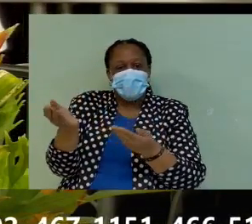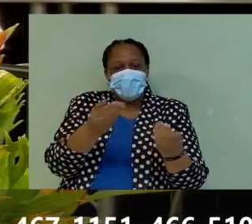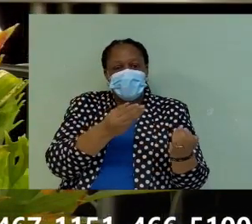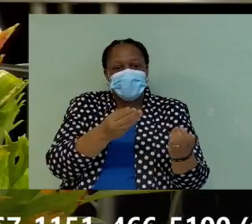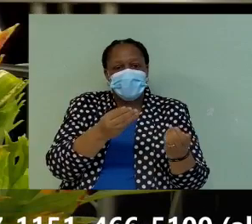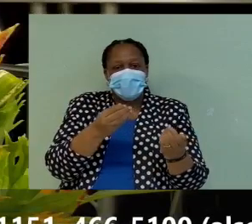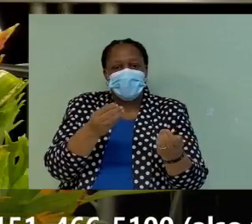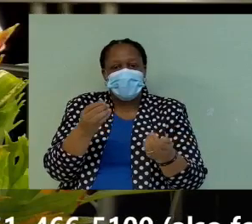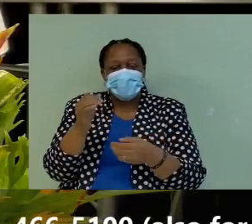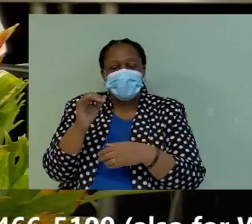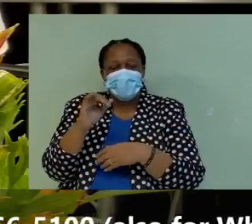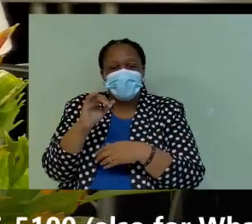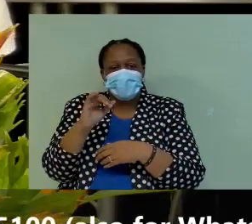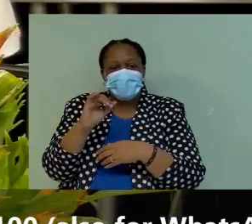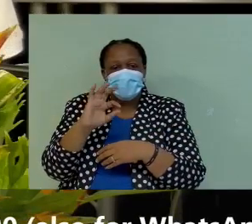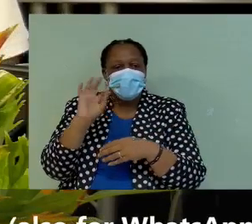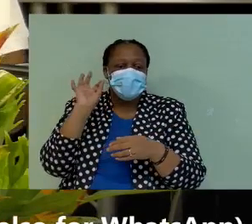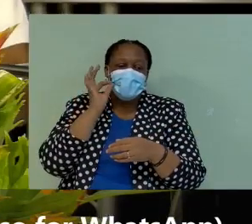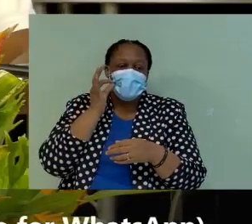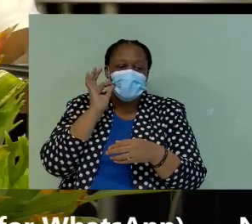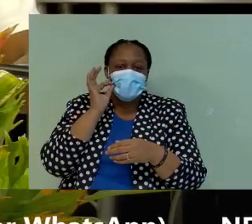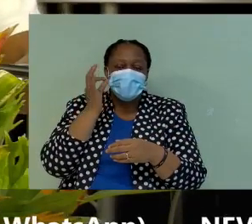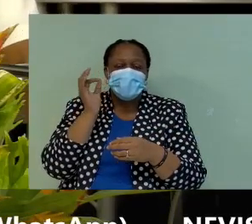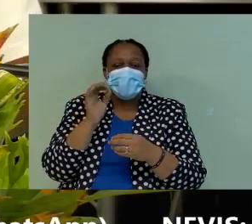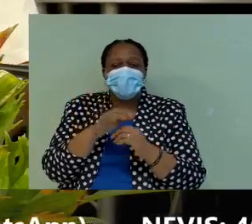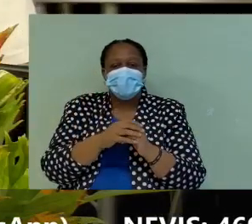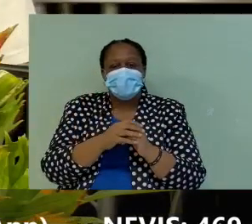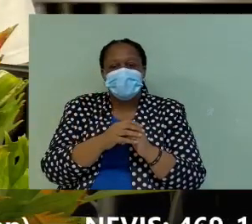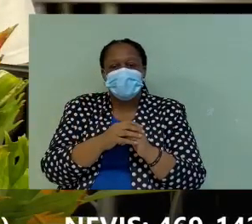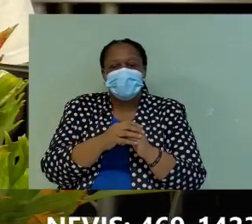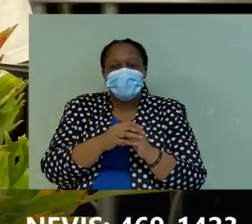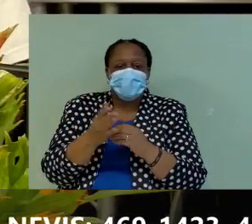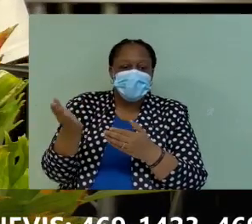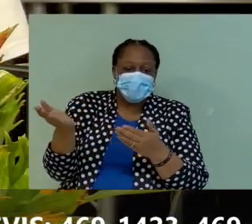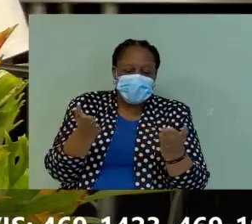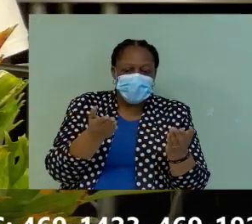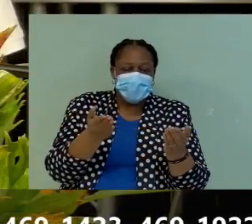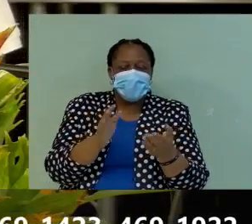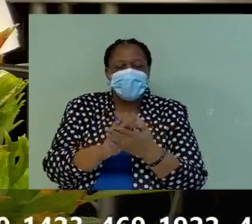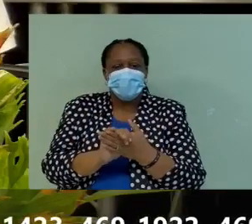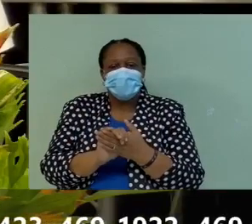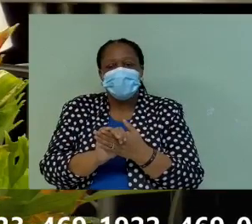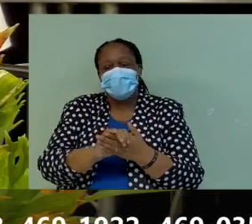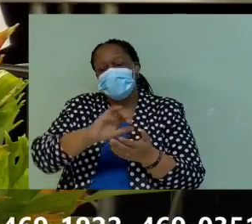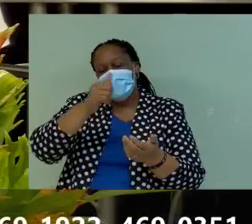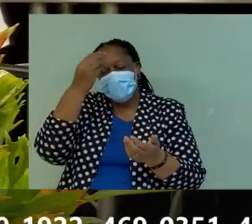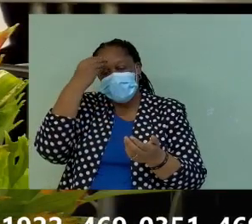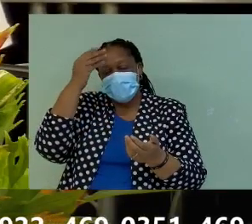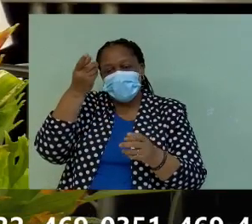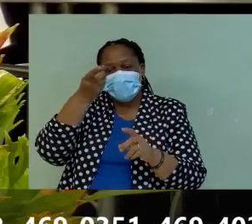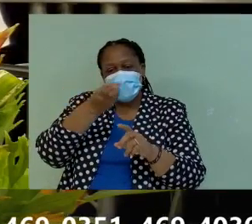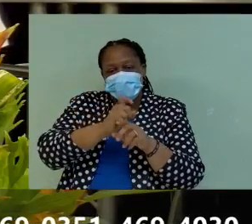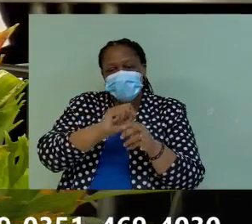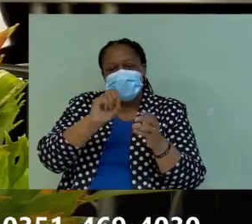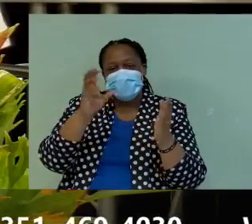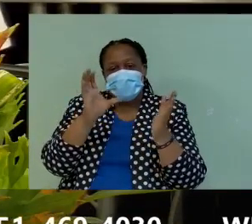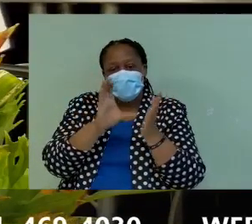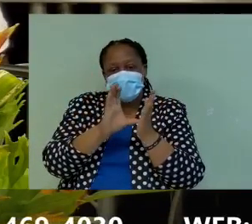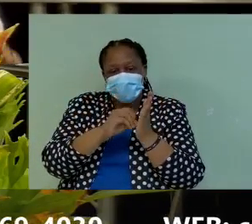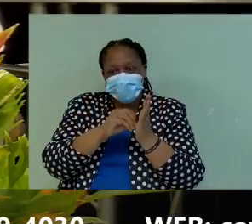the NEOC. Mr. Al Crawford of Conway Village, thank you for the donation of 2 cases